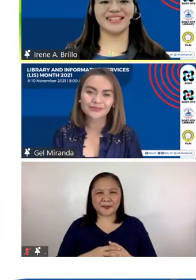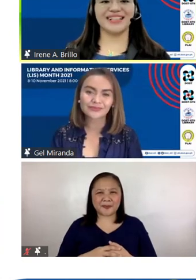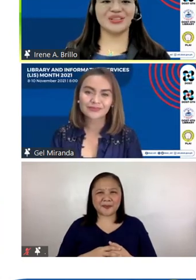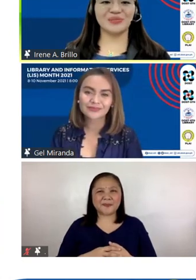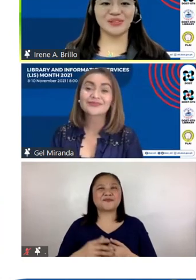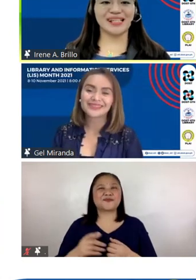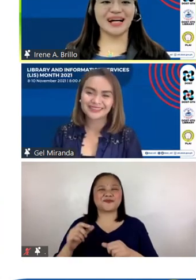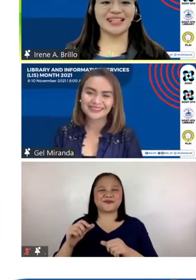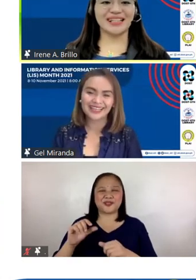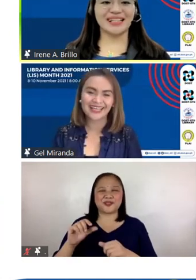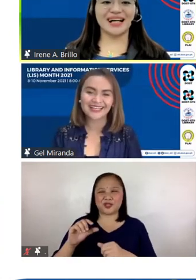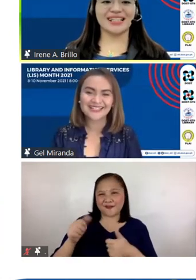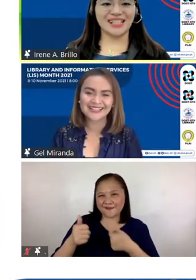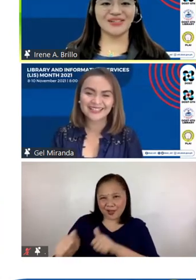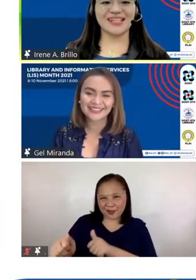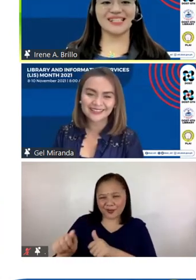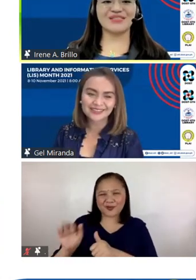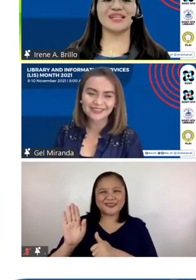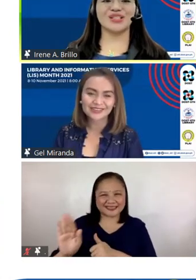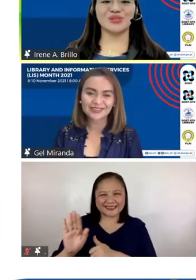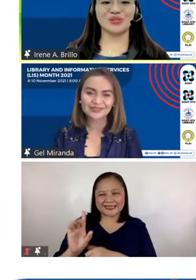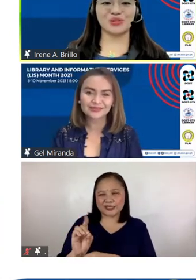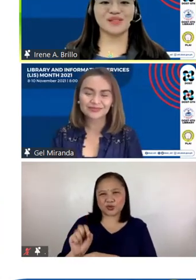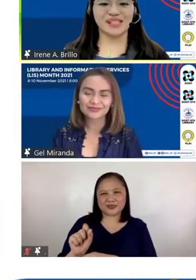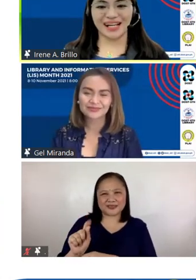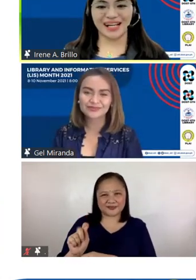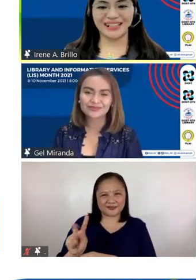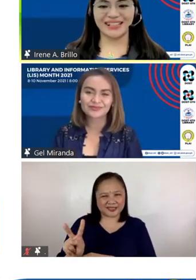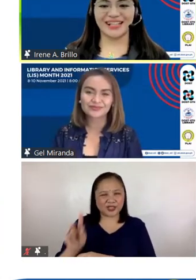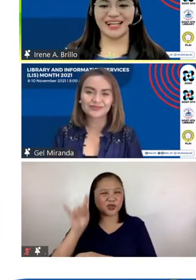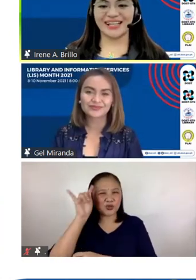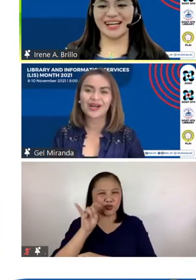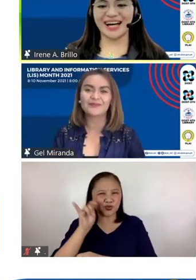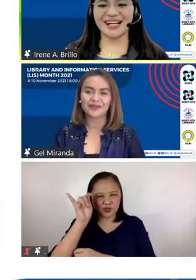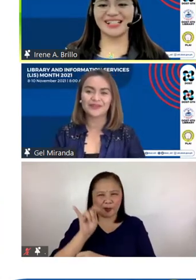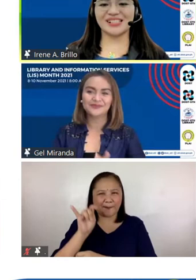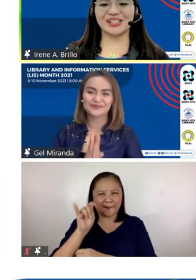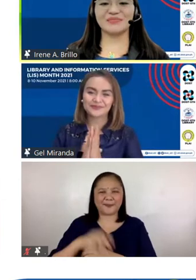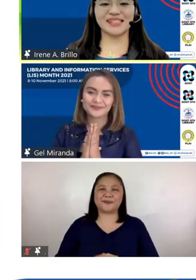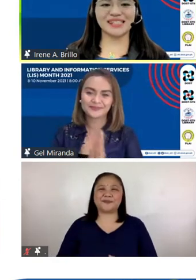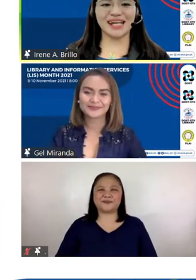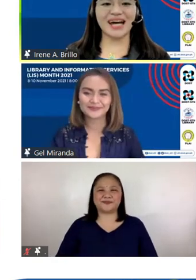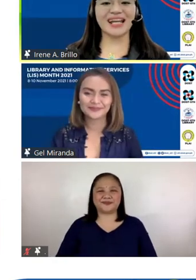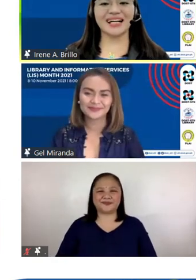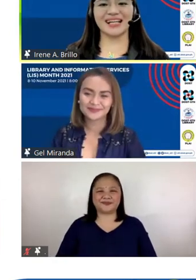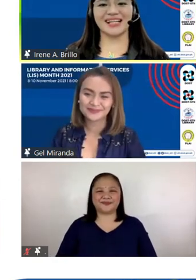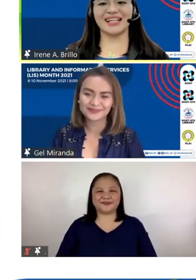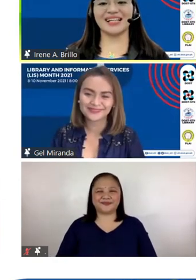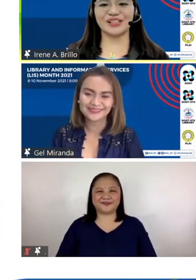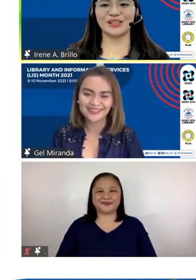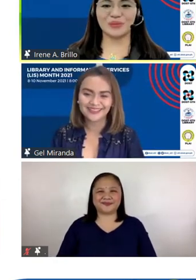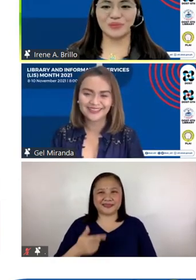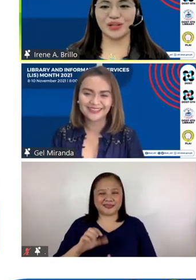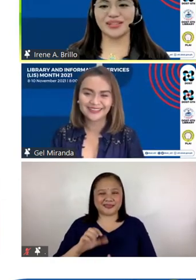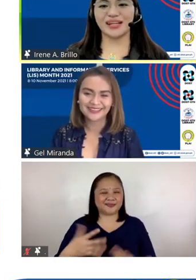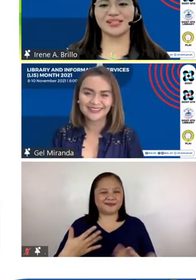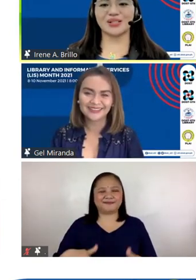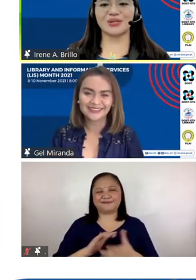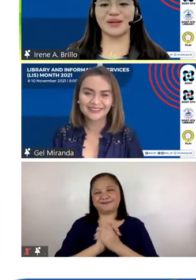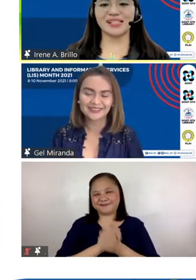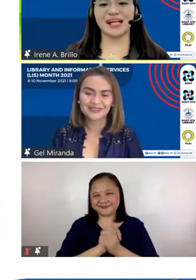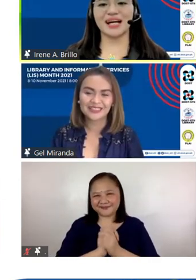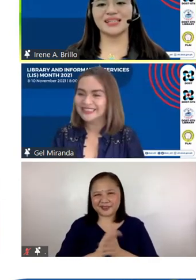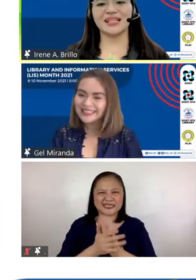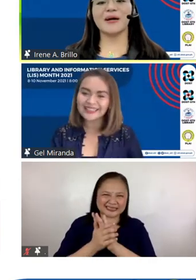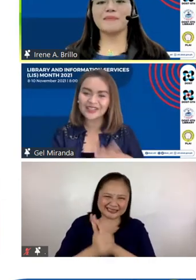subscribe doon po sa kanilang DOST-TV YouTube channel. Ayan. So, Ms. Jel, ang galing-galing nyo daw po. Thank you